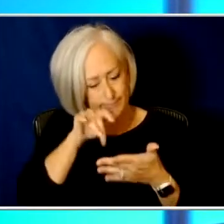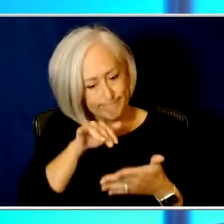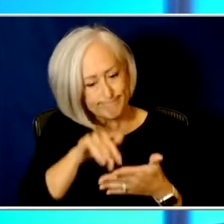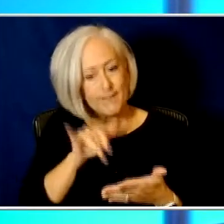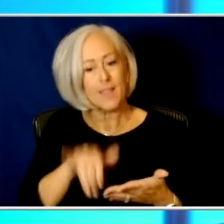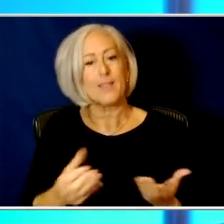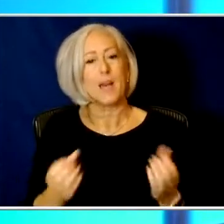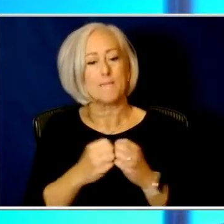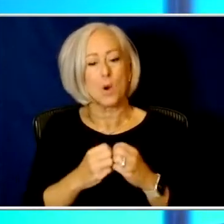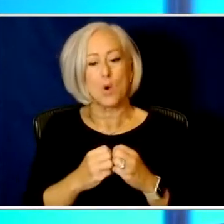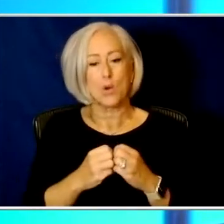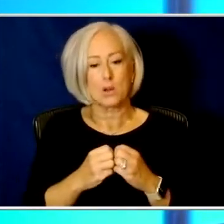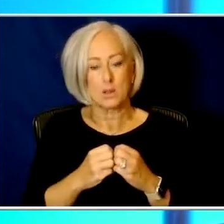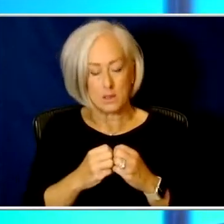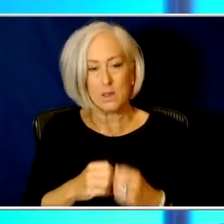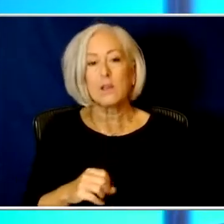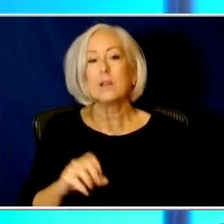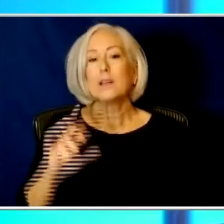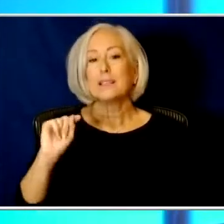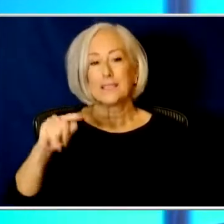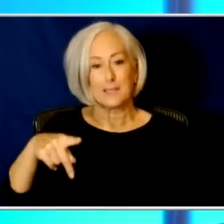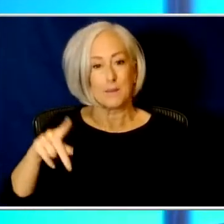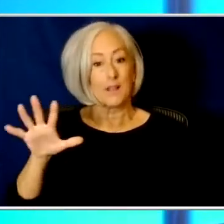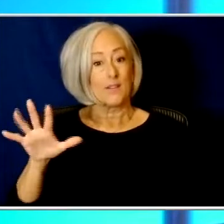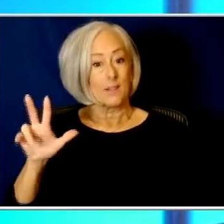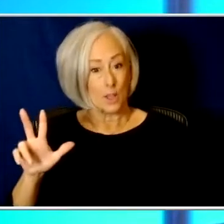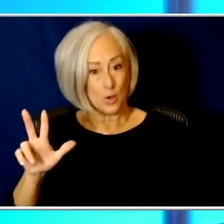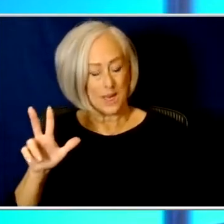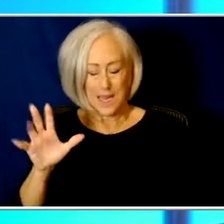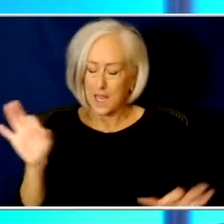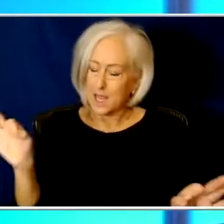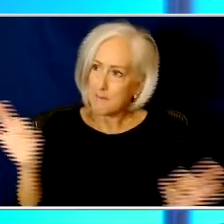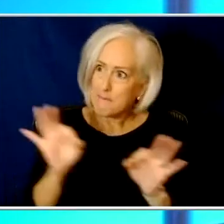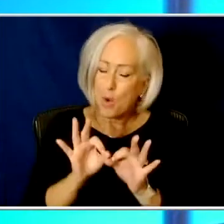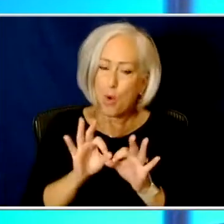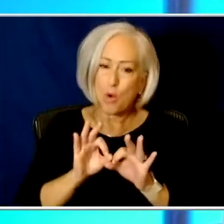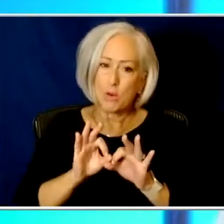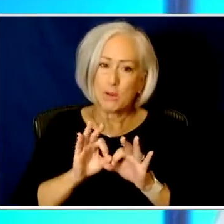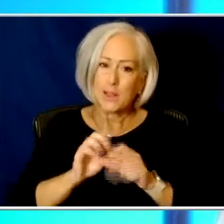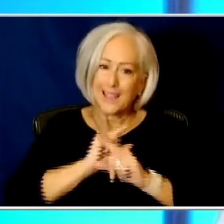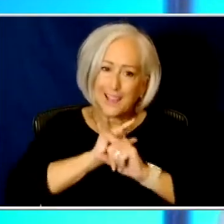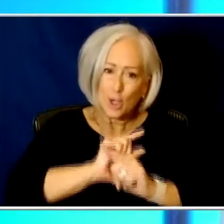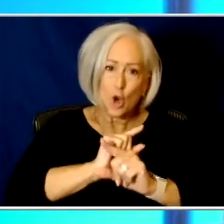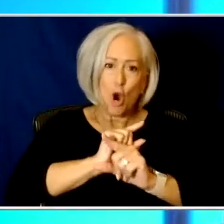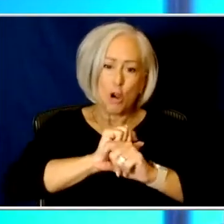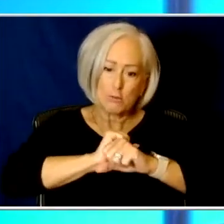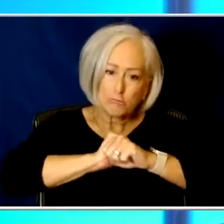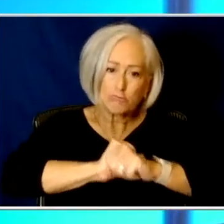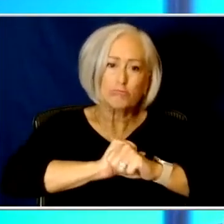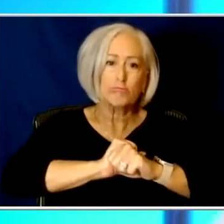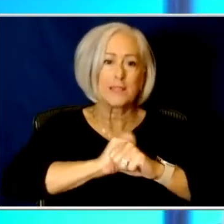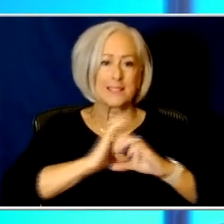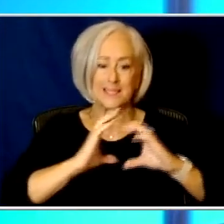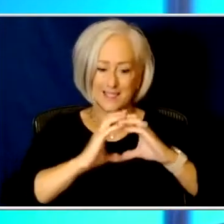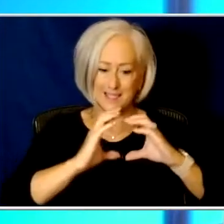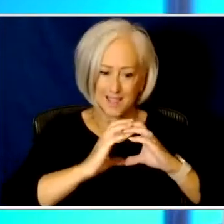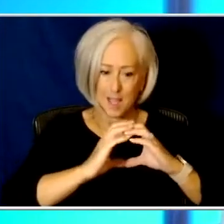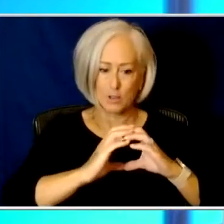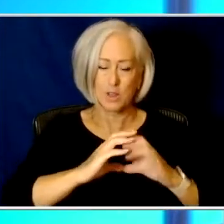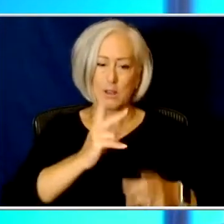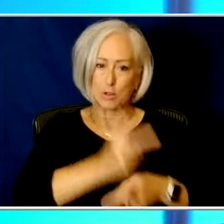is an important gene. It's the guardian. It's one of the guardians of our cells, and it helps our cells to maintain order when